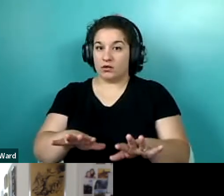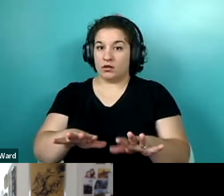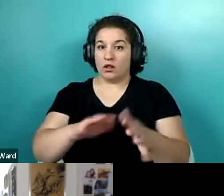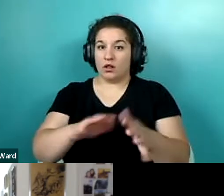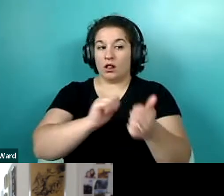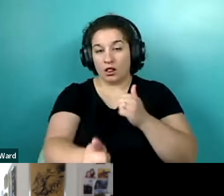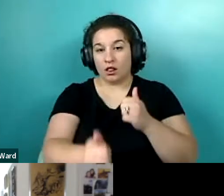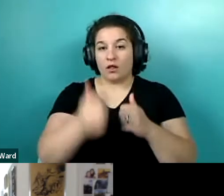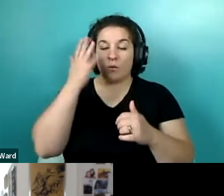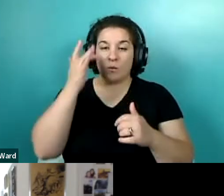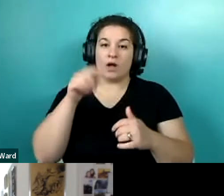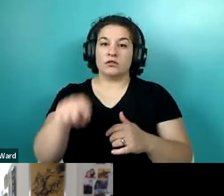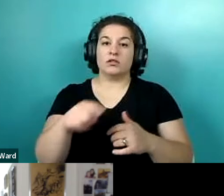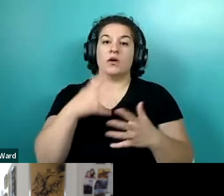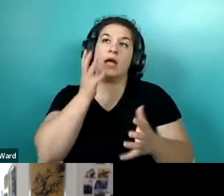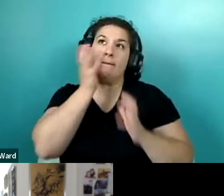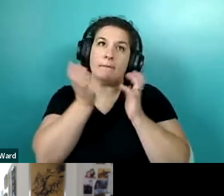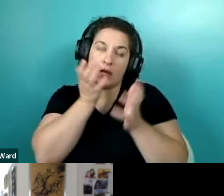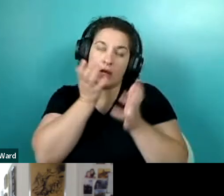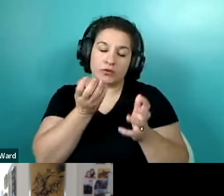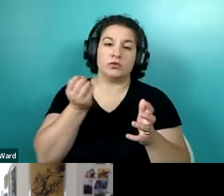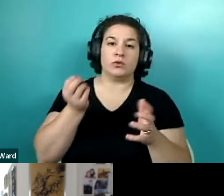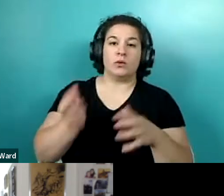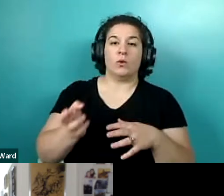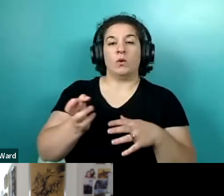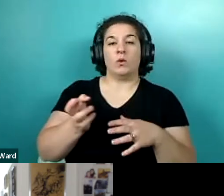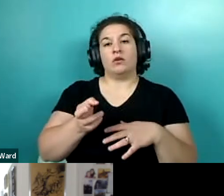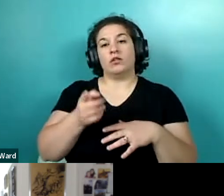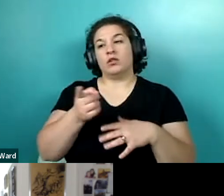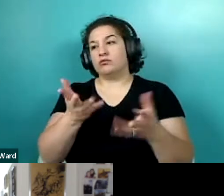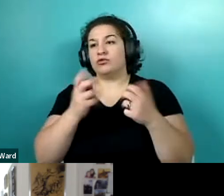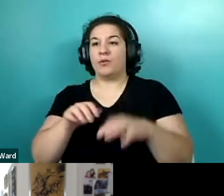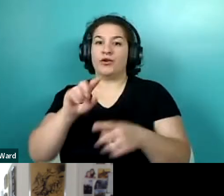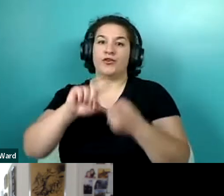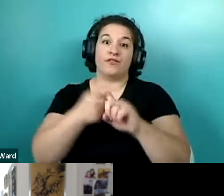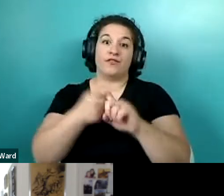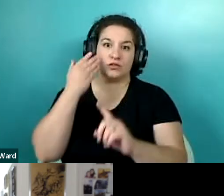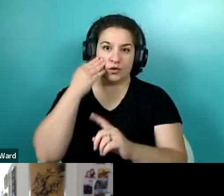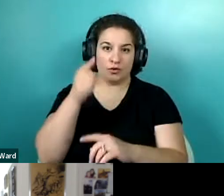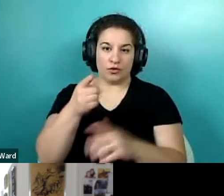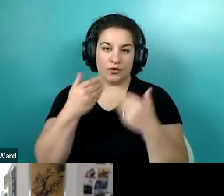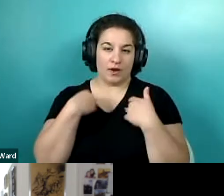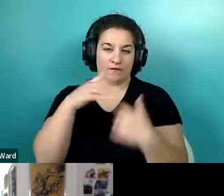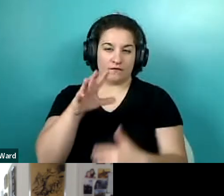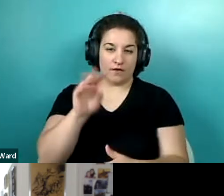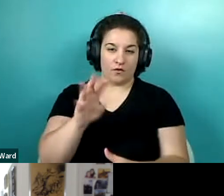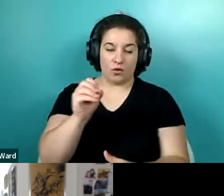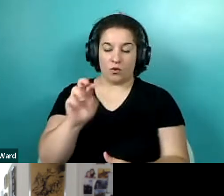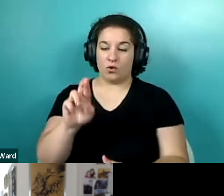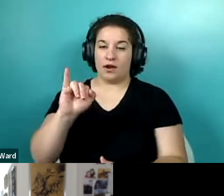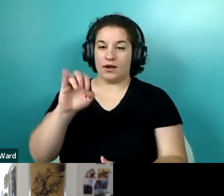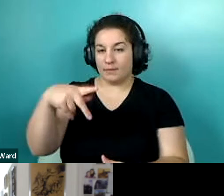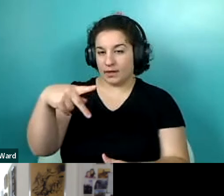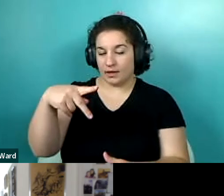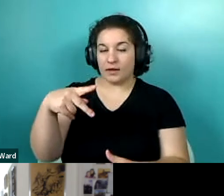you don't want to be, having your friends know that you have a 504 plan or an IEP is